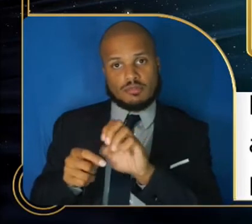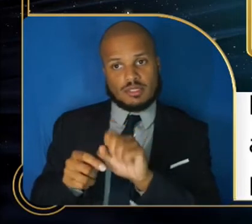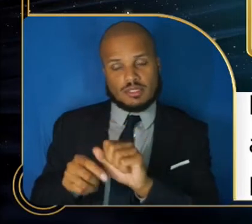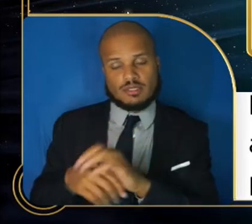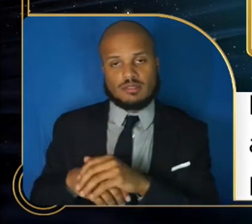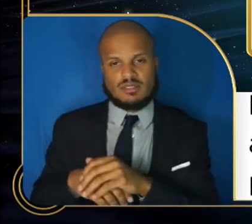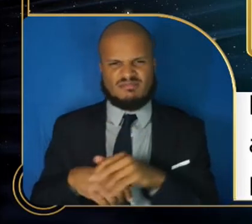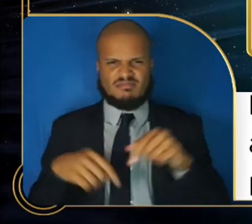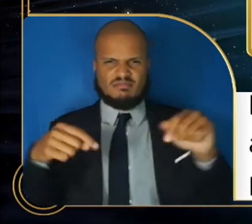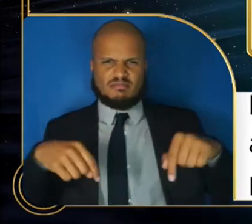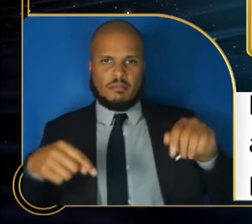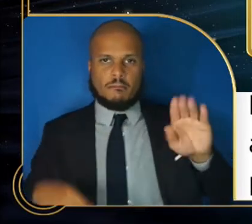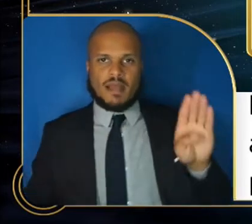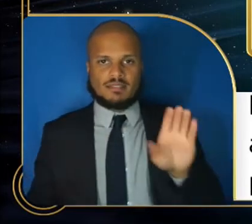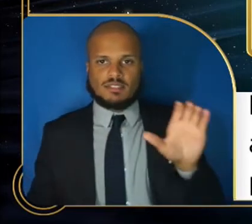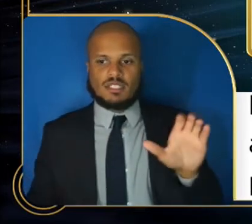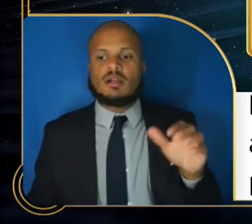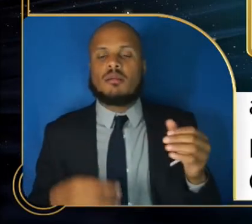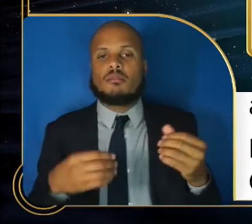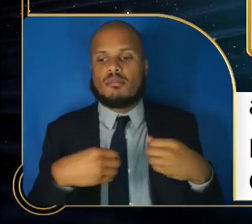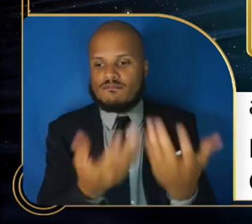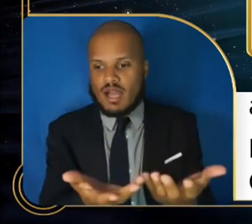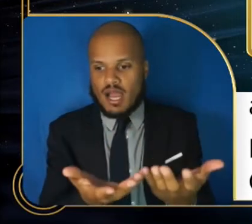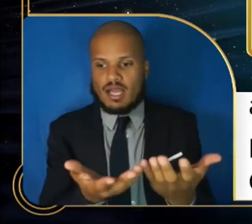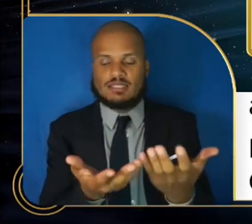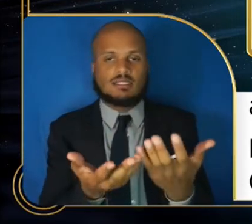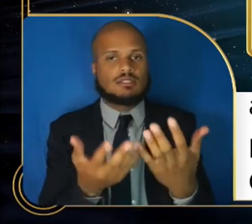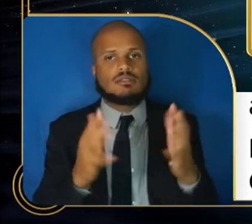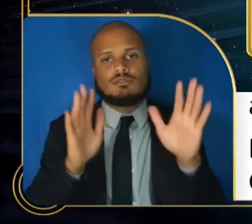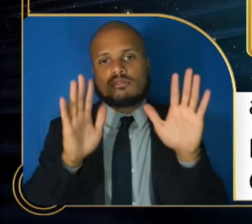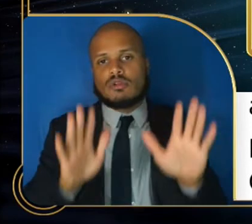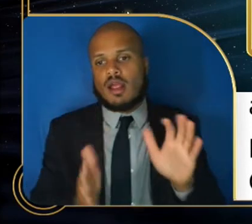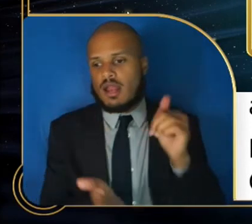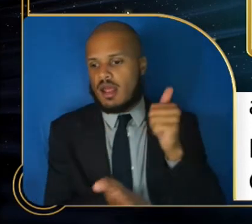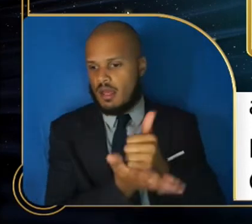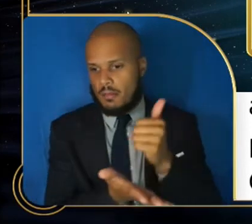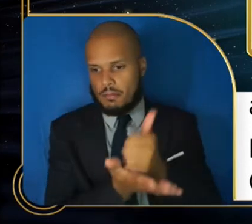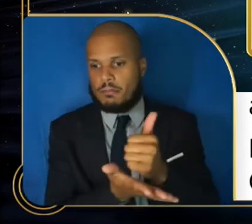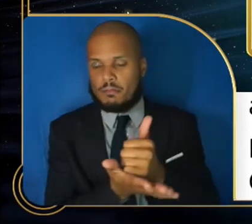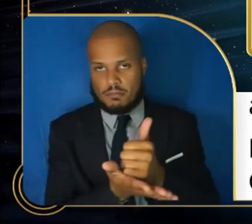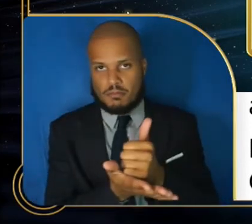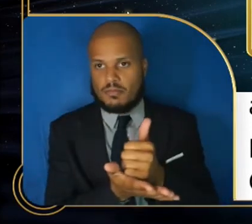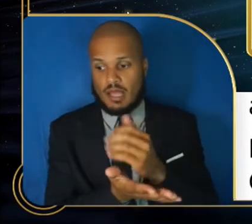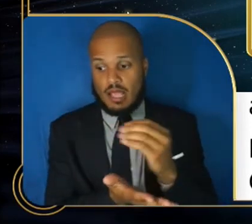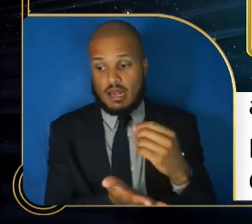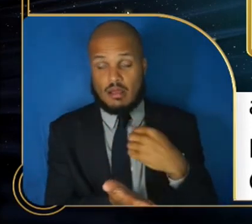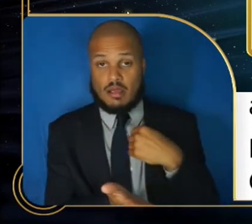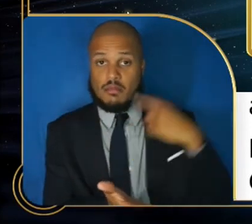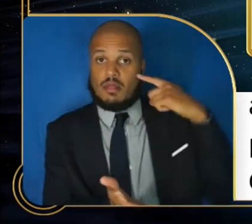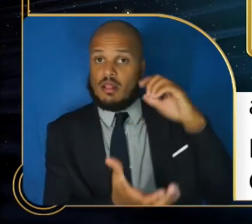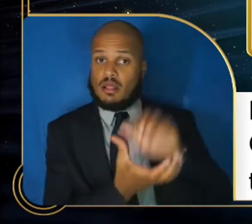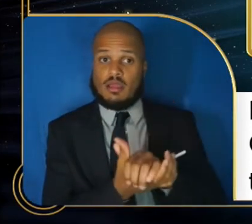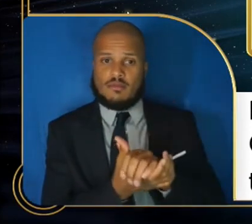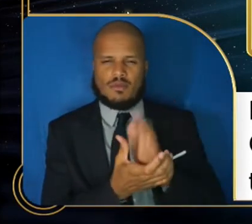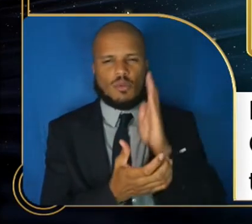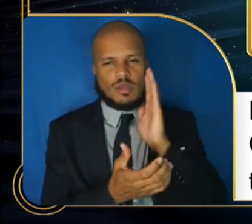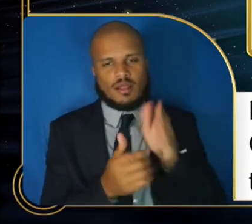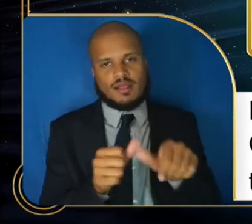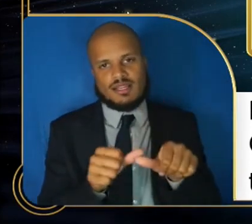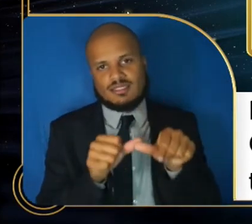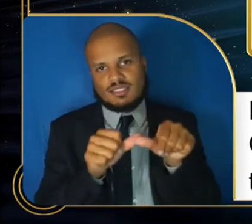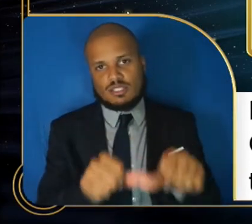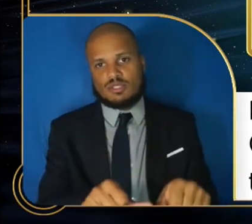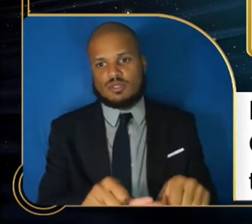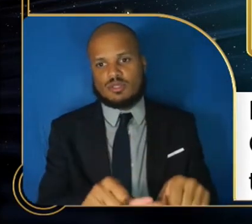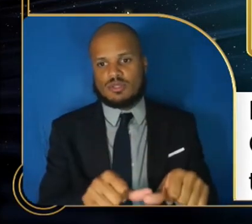Center provides tremendous help, and I believe that will continue with its